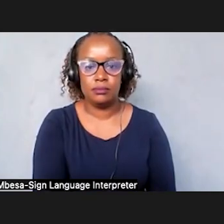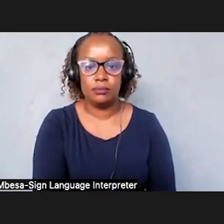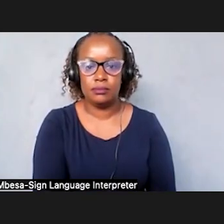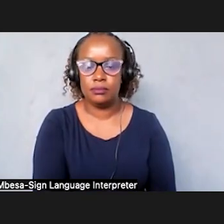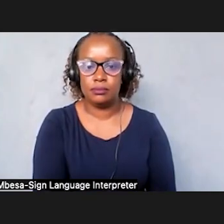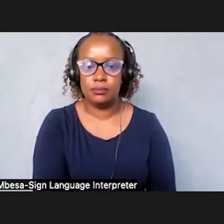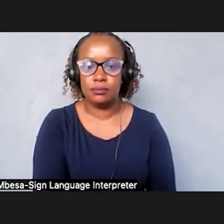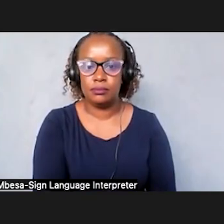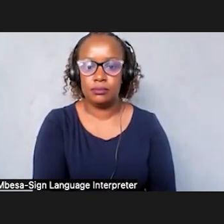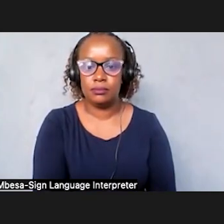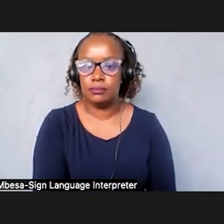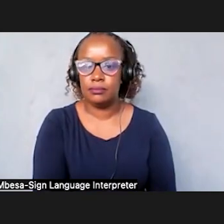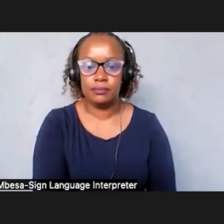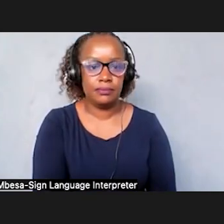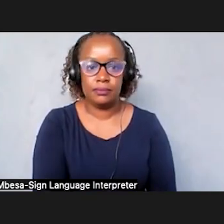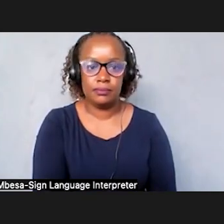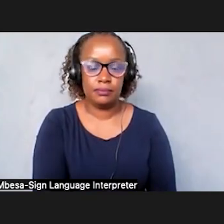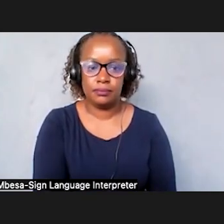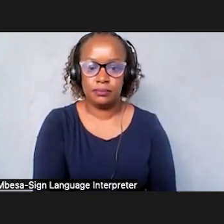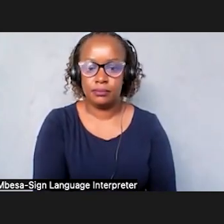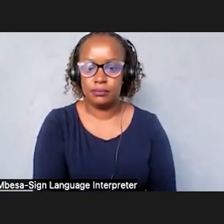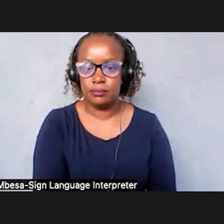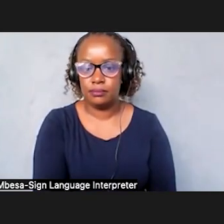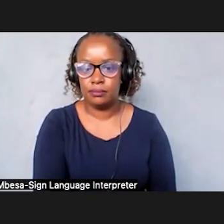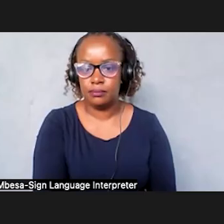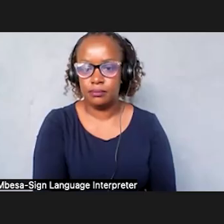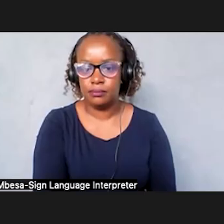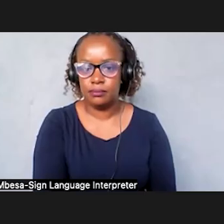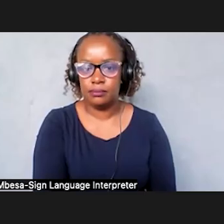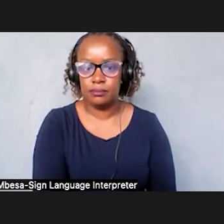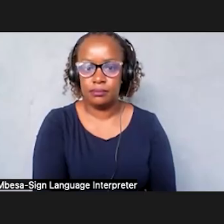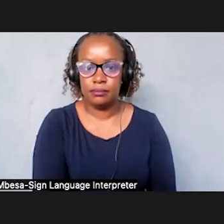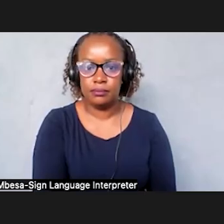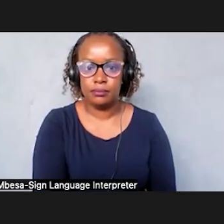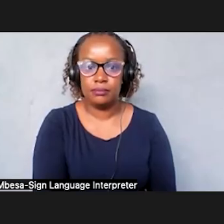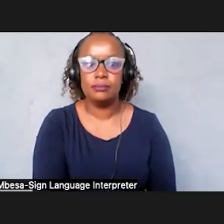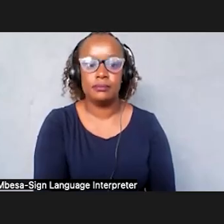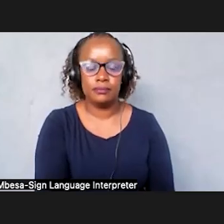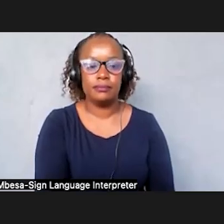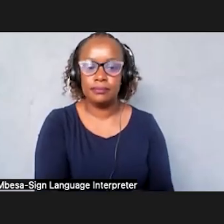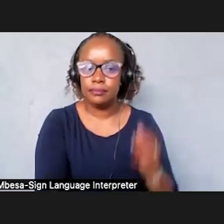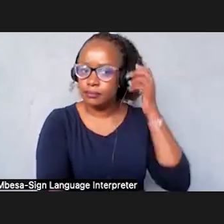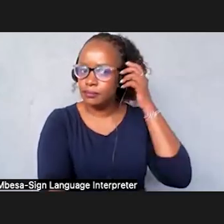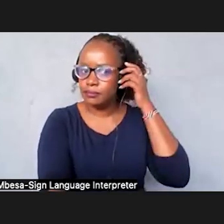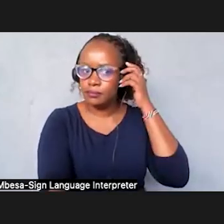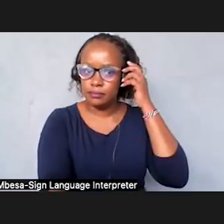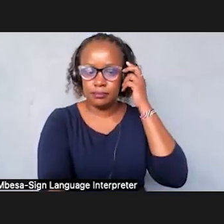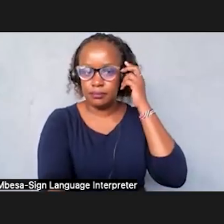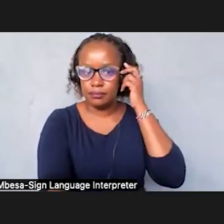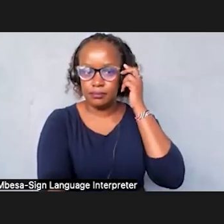happy to hear from Carolina that she's part of the life journey of Young. And today I can proudly